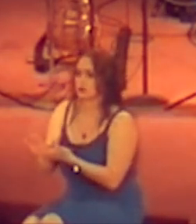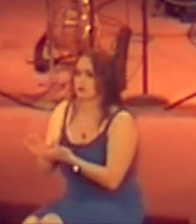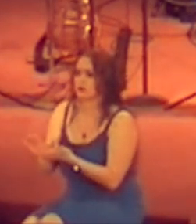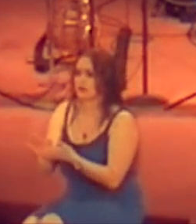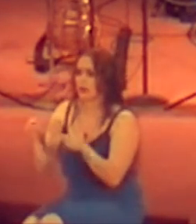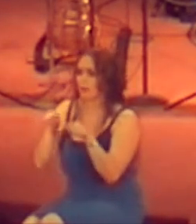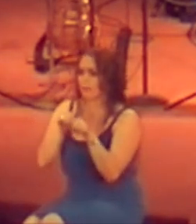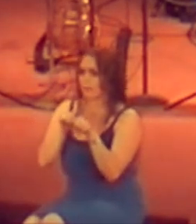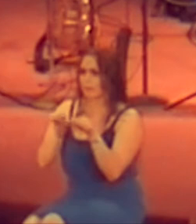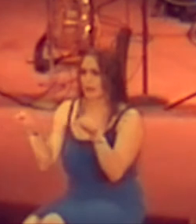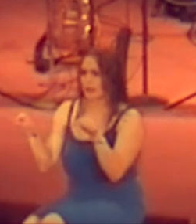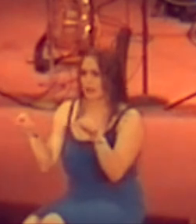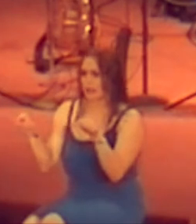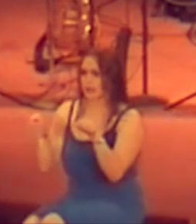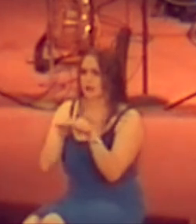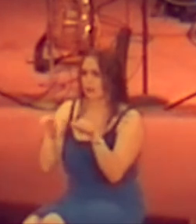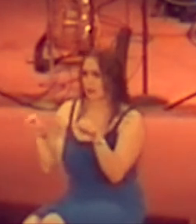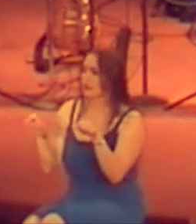thing.